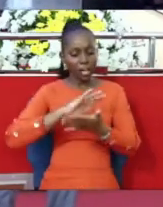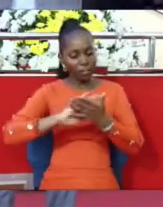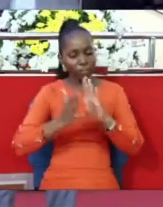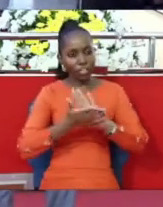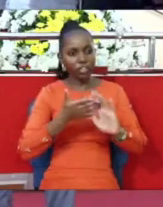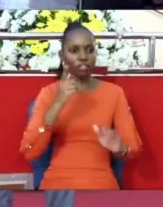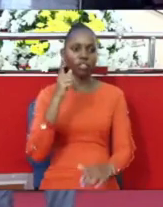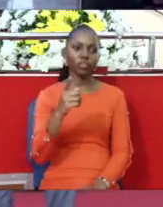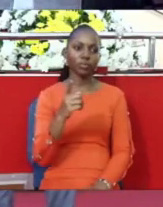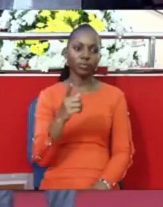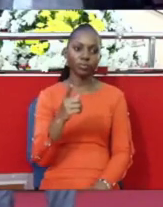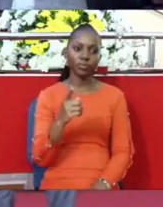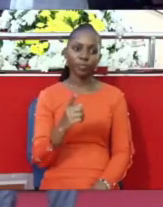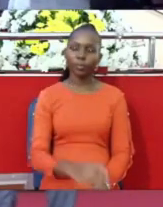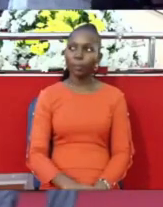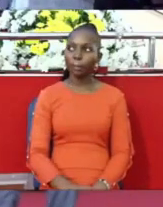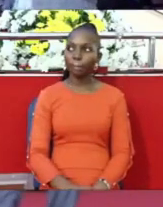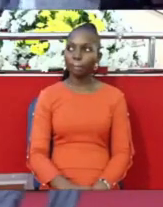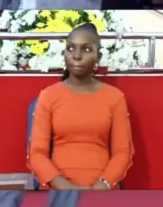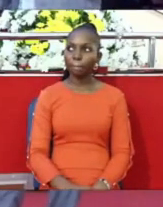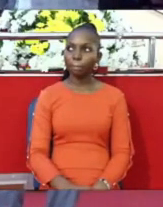I've forgiven, you don't have any debt.